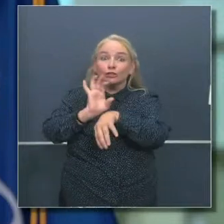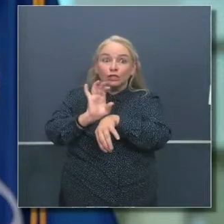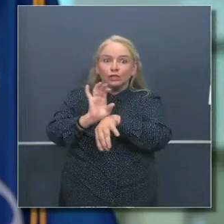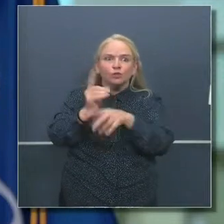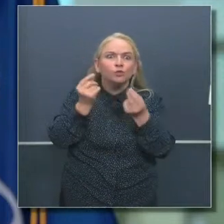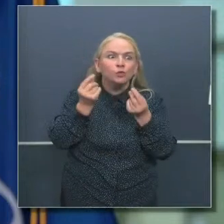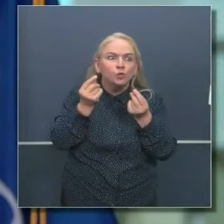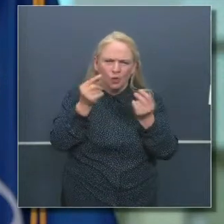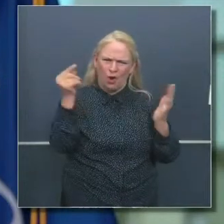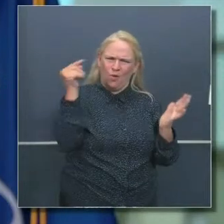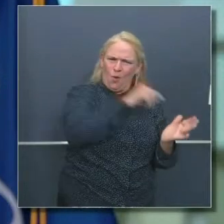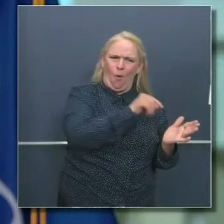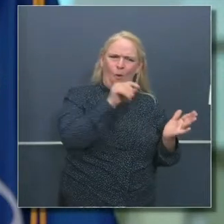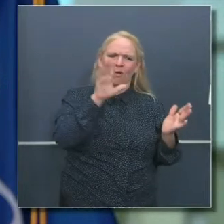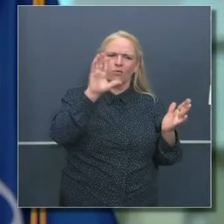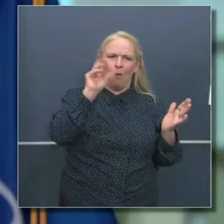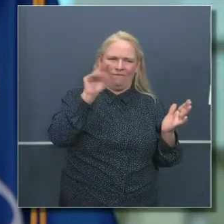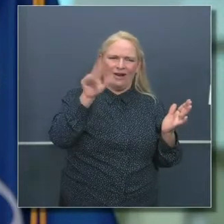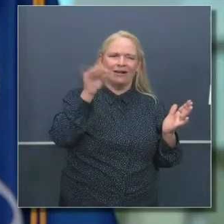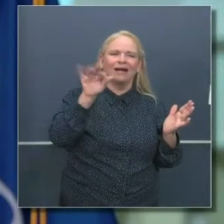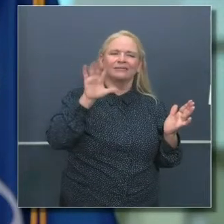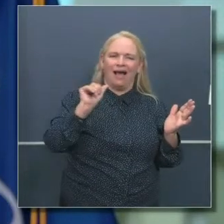worship, which is also available on the